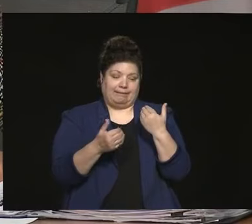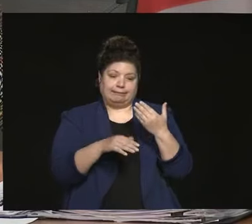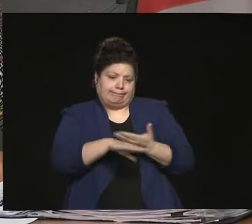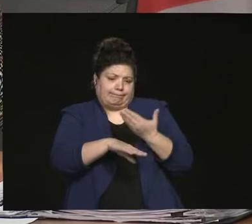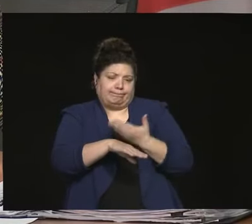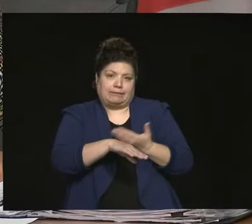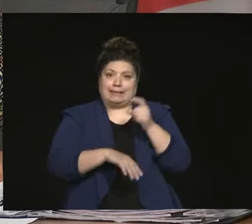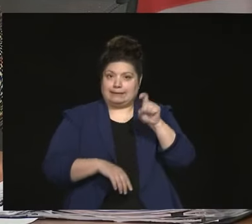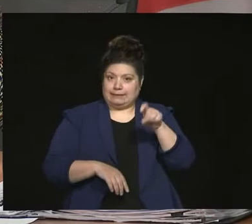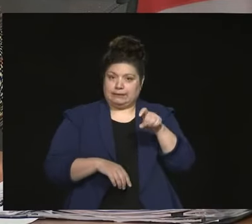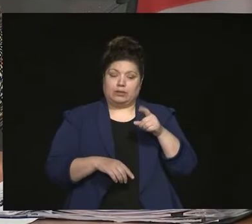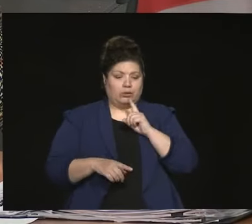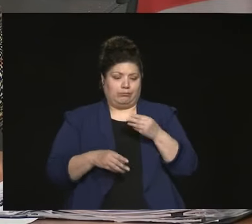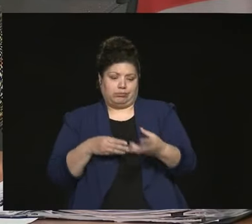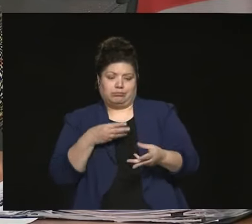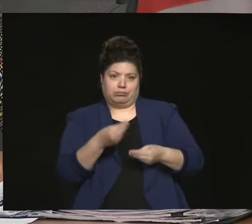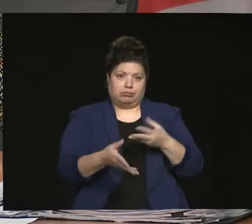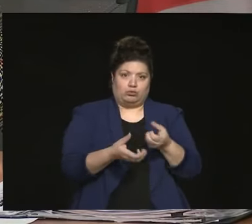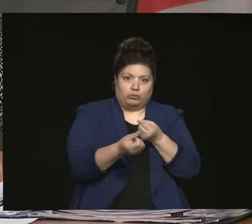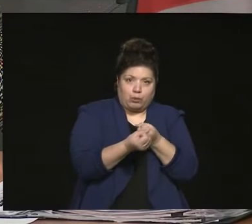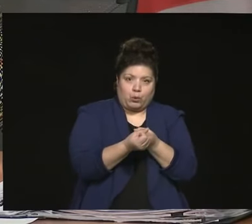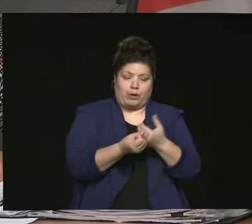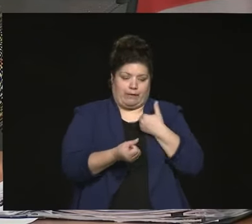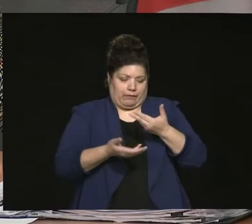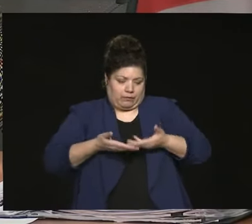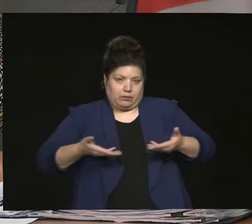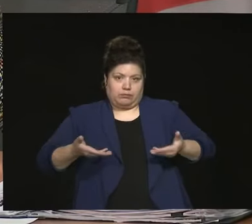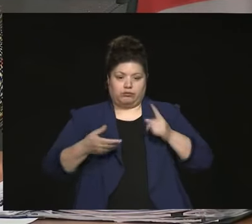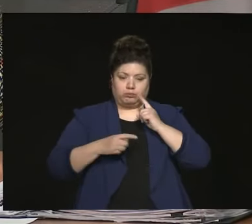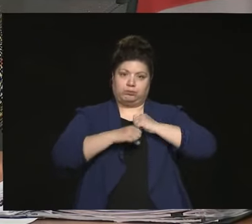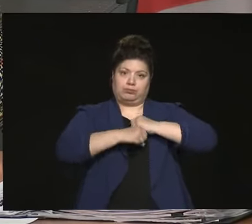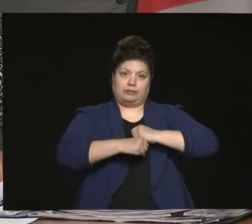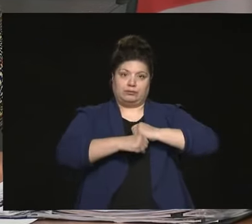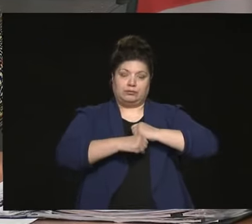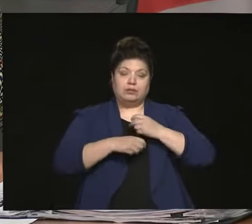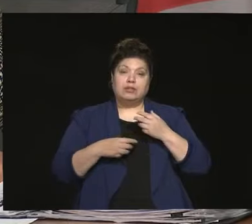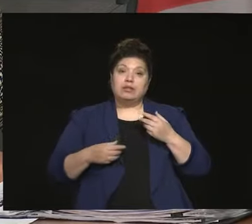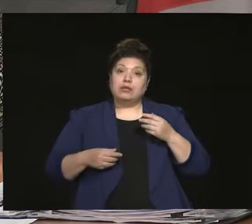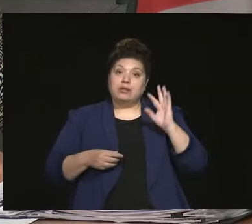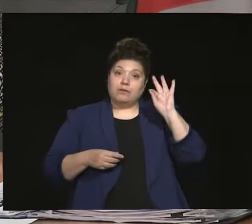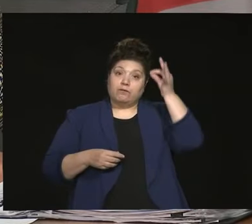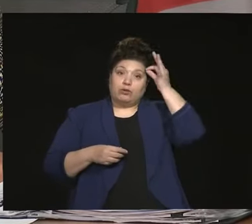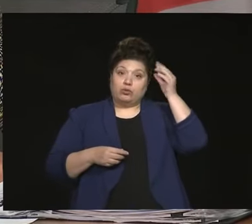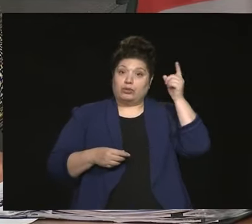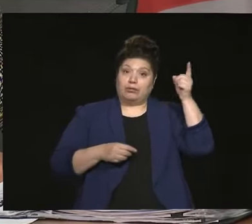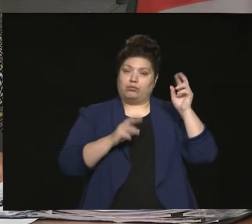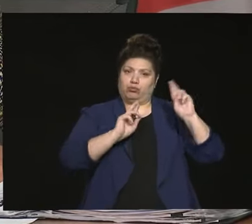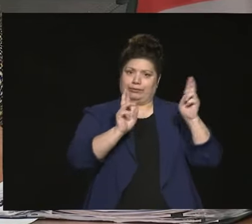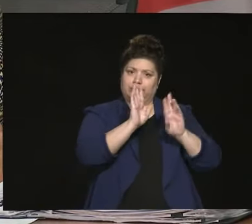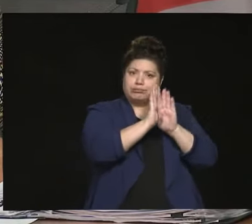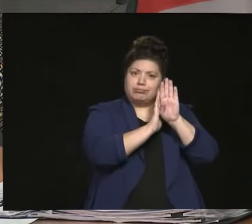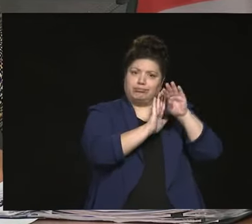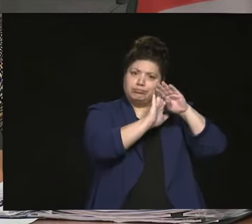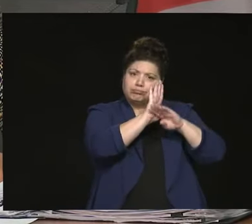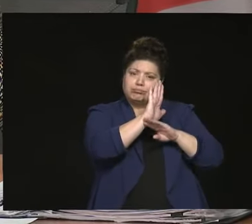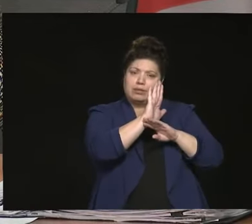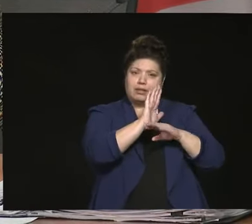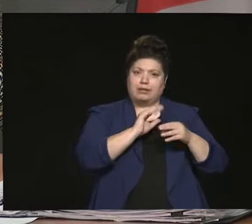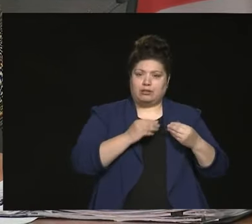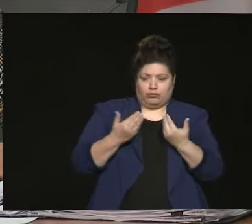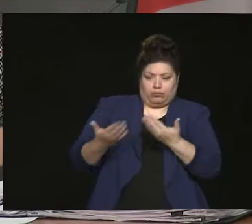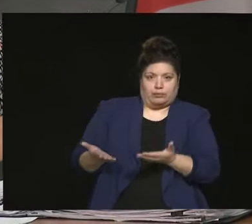measures. Of course, at the federal levels, we provide a number of guidance, but also I think you've heard the government